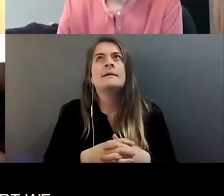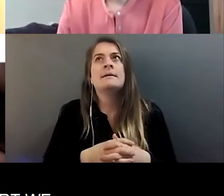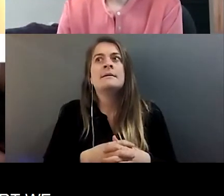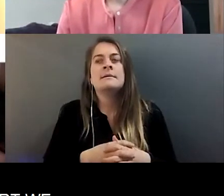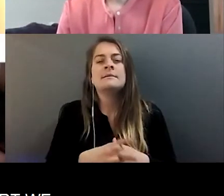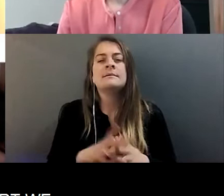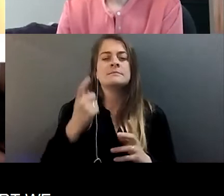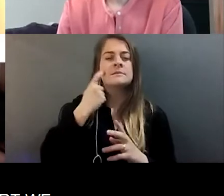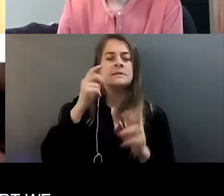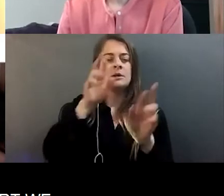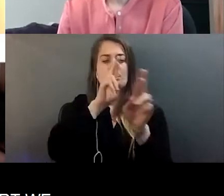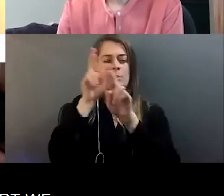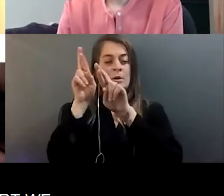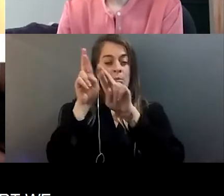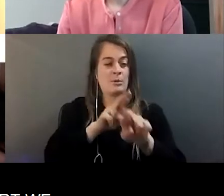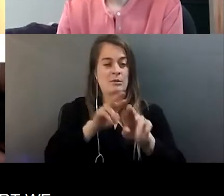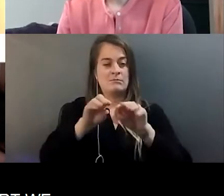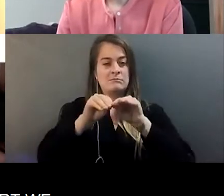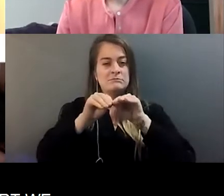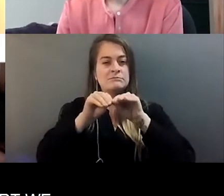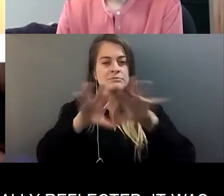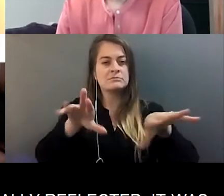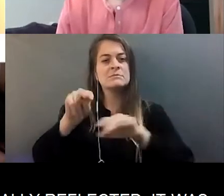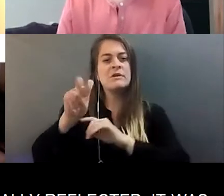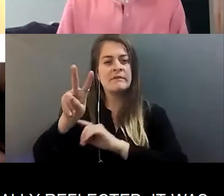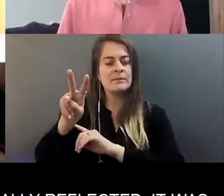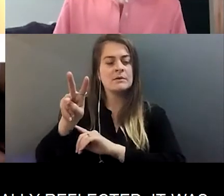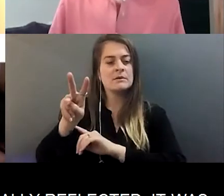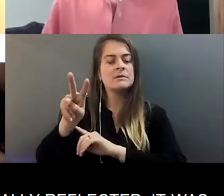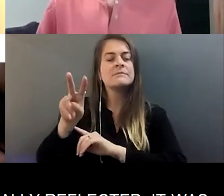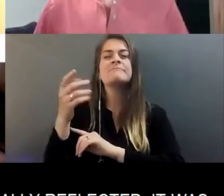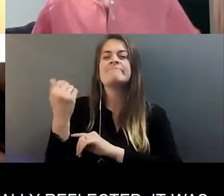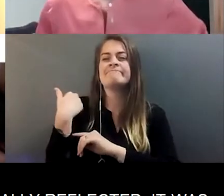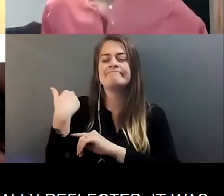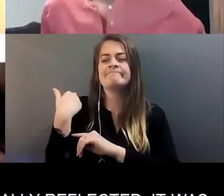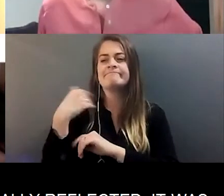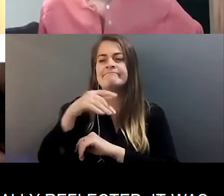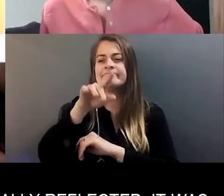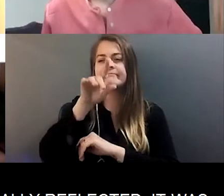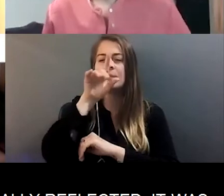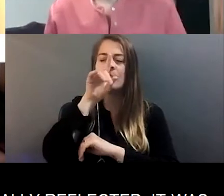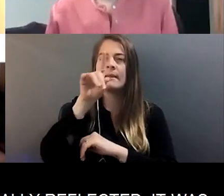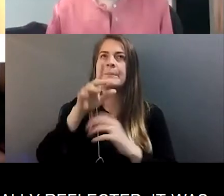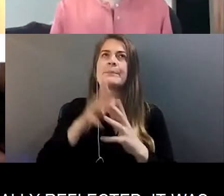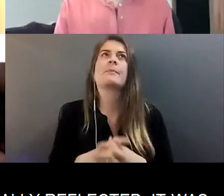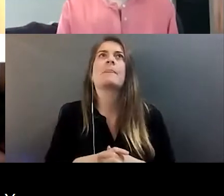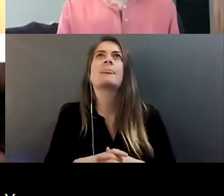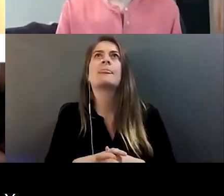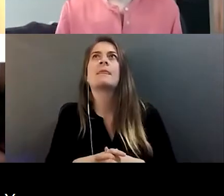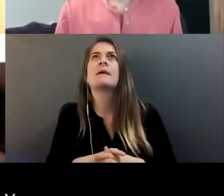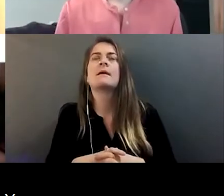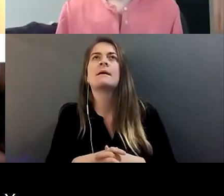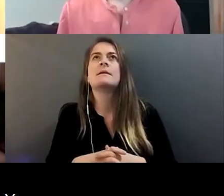we did that came out in November that really reflected, it was the voice of